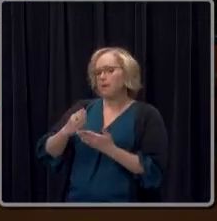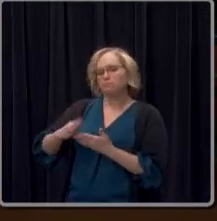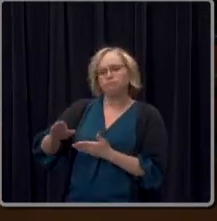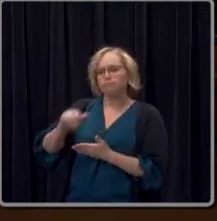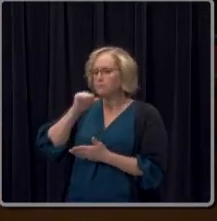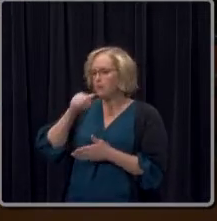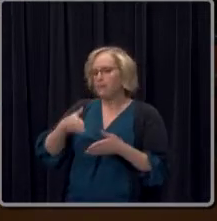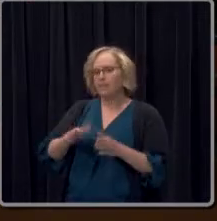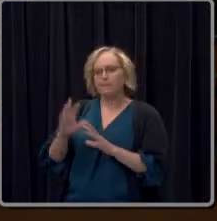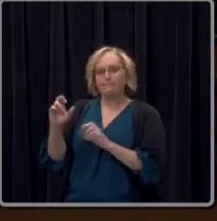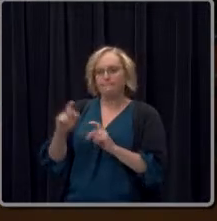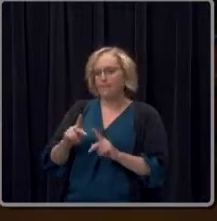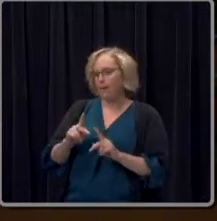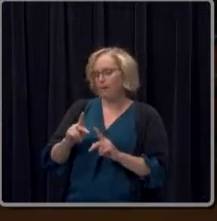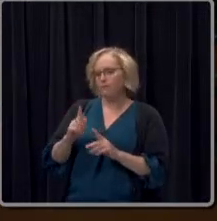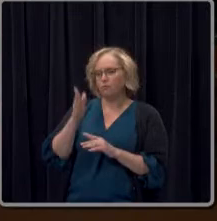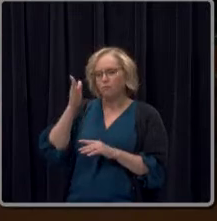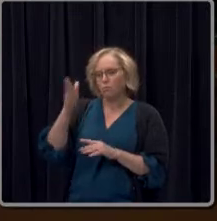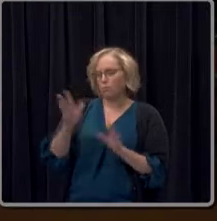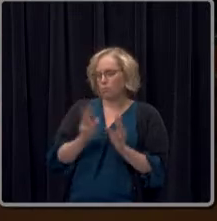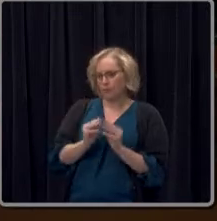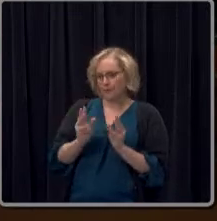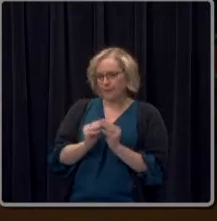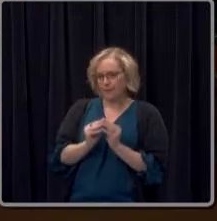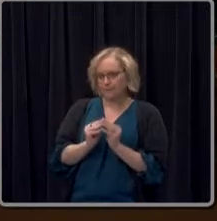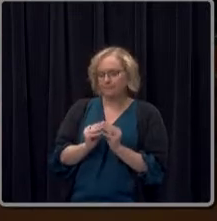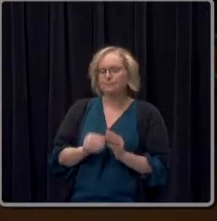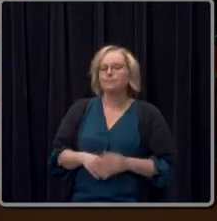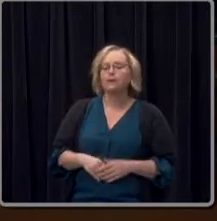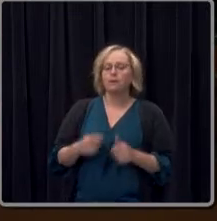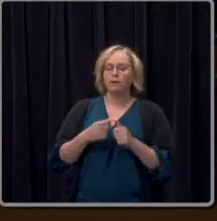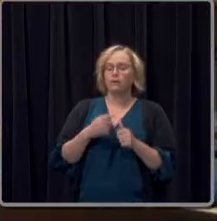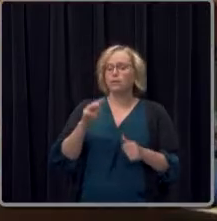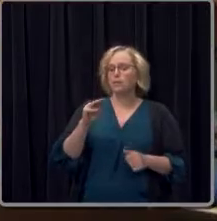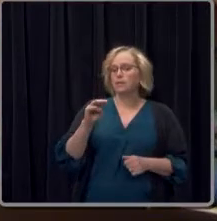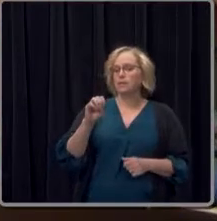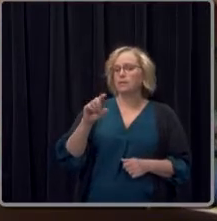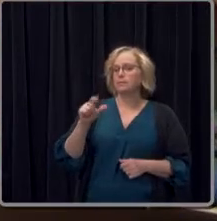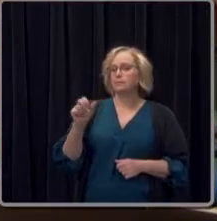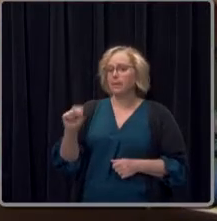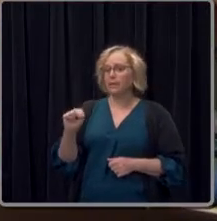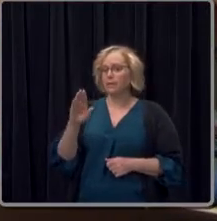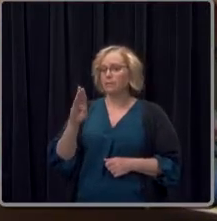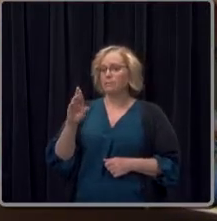meetings. Thank you. First up, we have Megan Bricks.